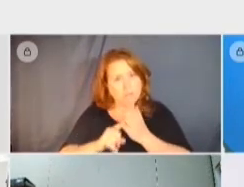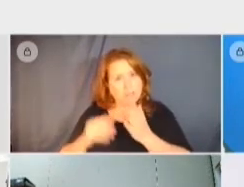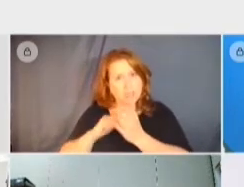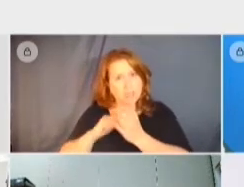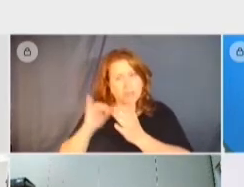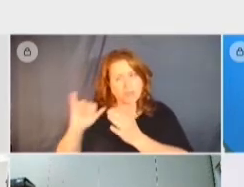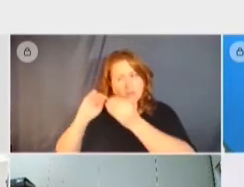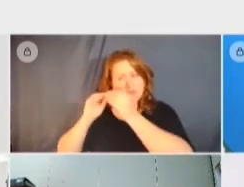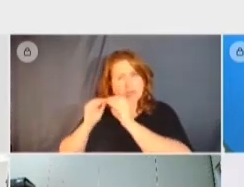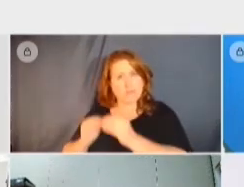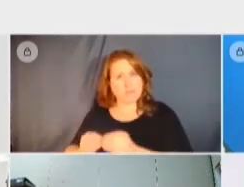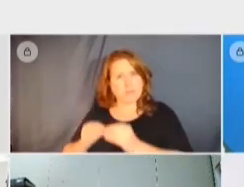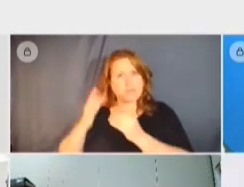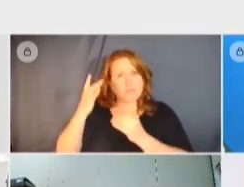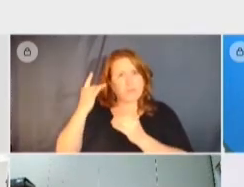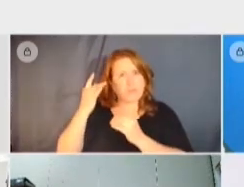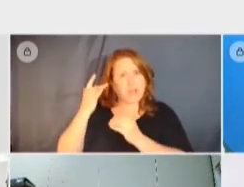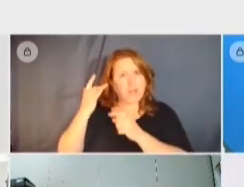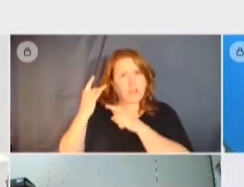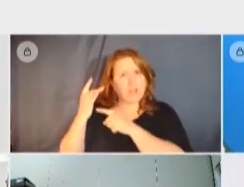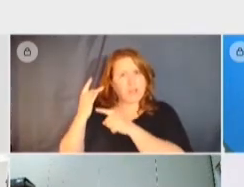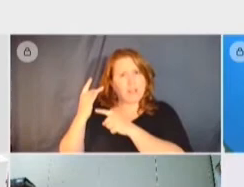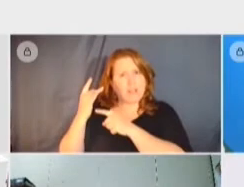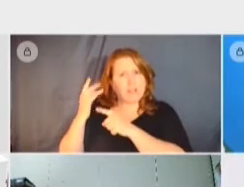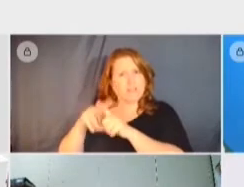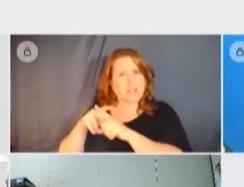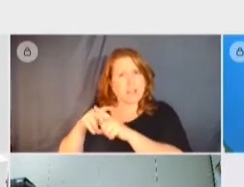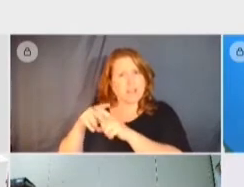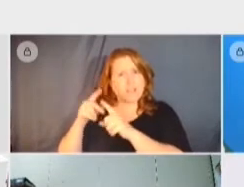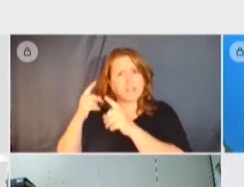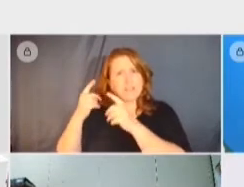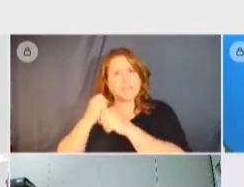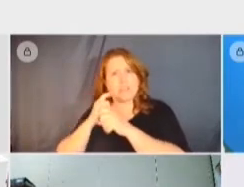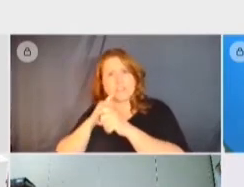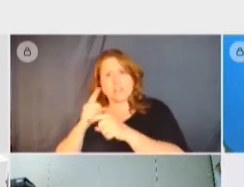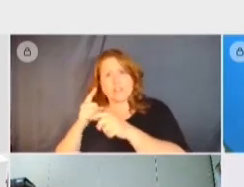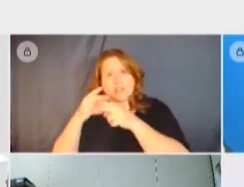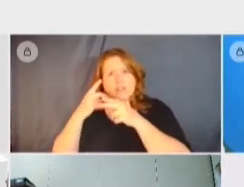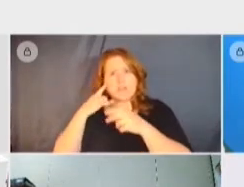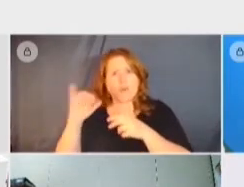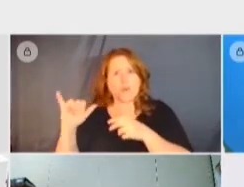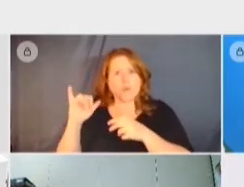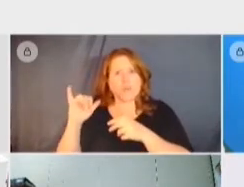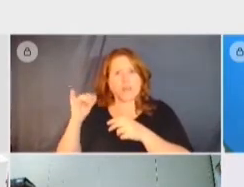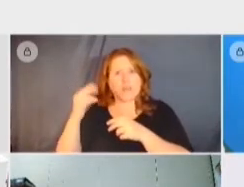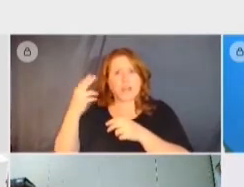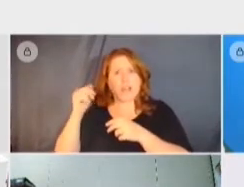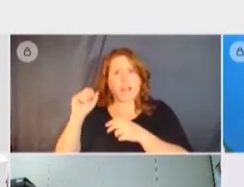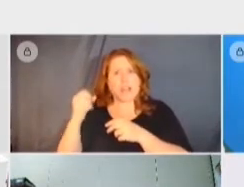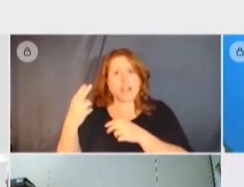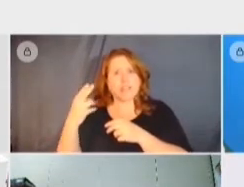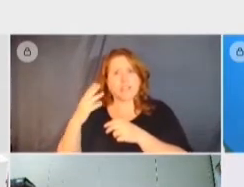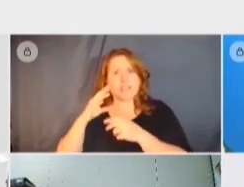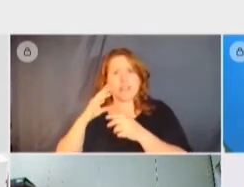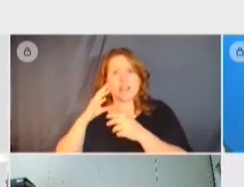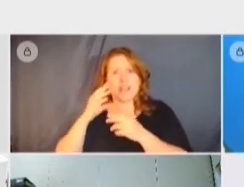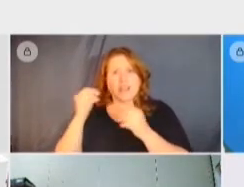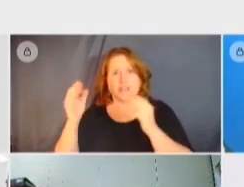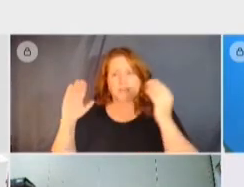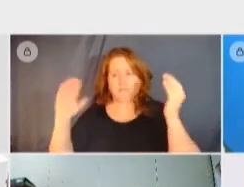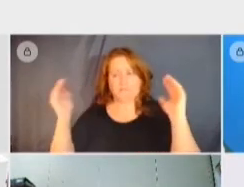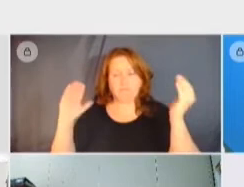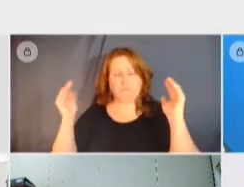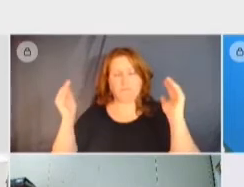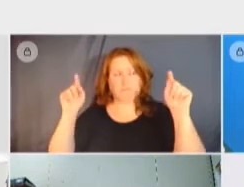first installed and not against what's called the golden hash or the authorized reference that they're supposed to. And the last issue that they really raised in